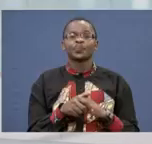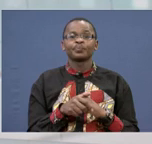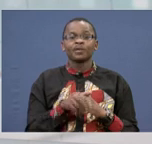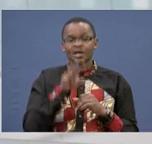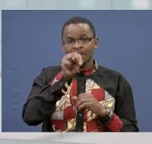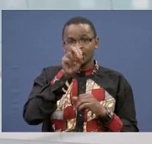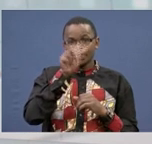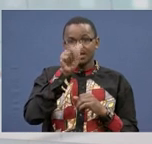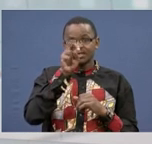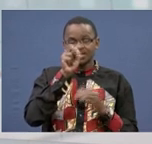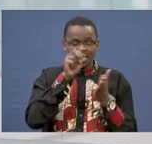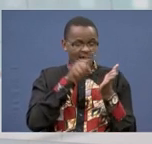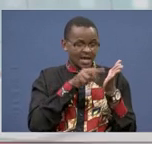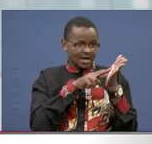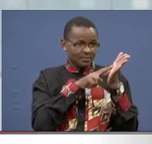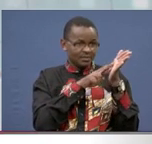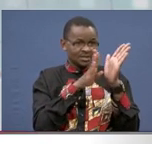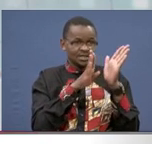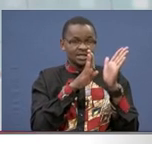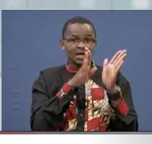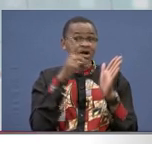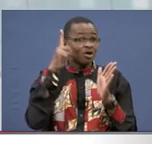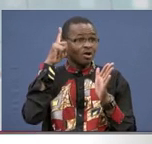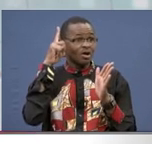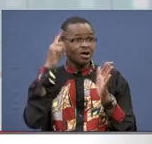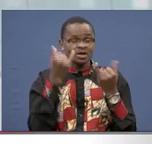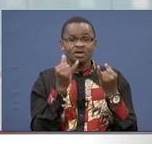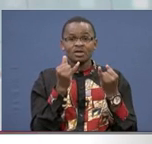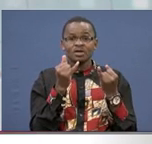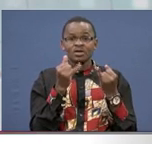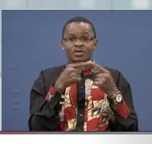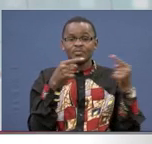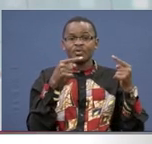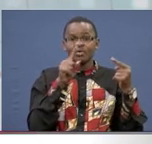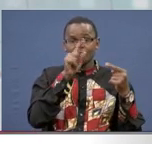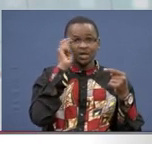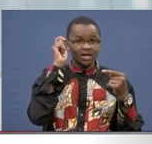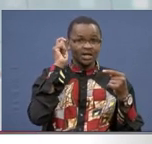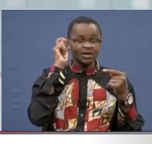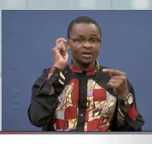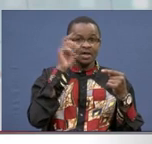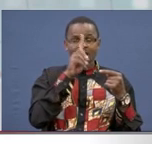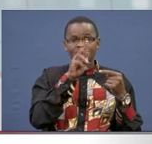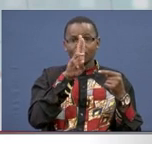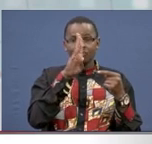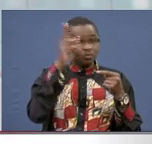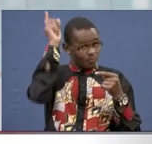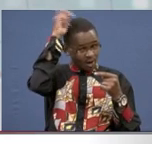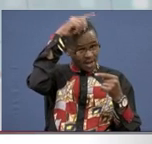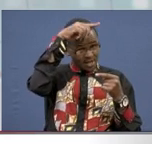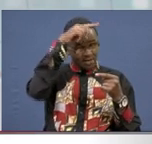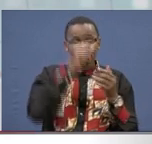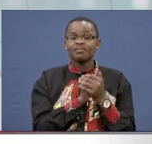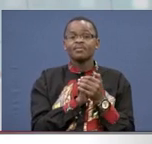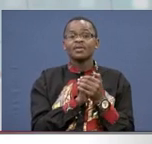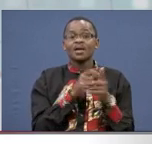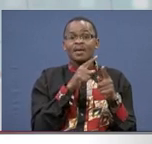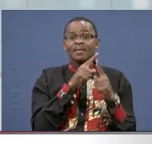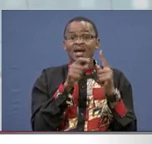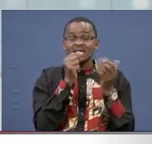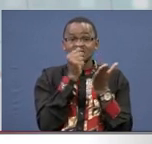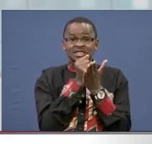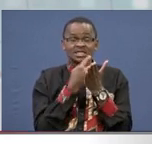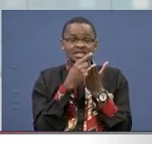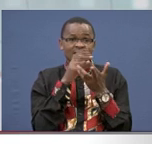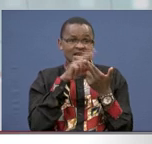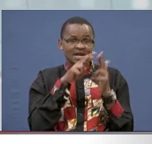NASA, represented by lawyer James Orengo, is opposed to the tender awarded to Dubai-based firm Al Ghurair by stating that